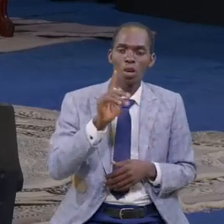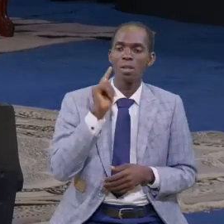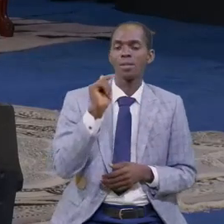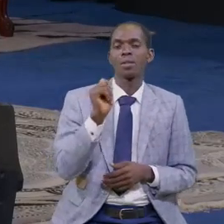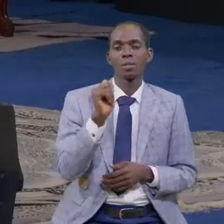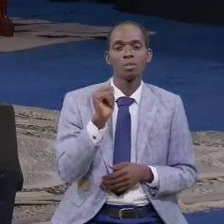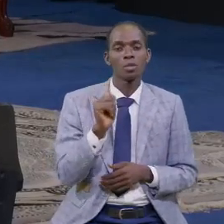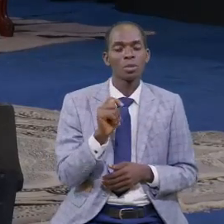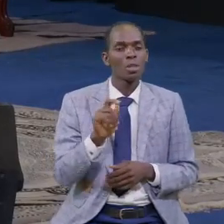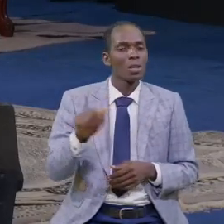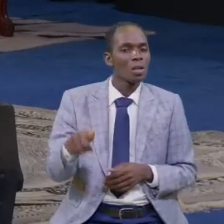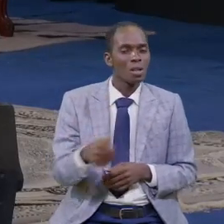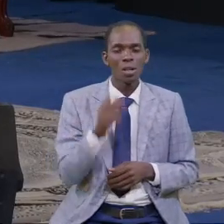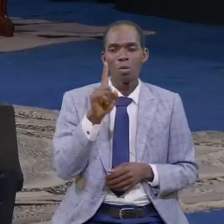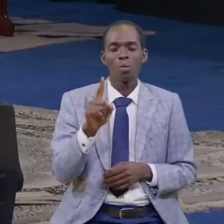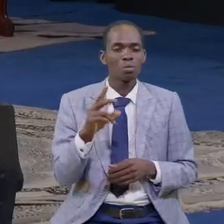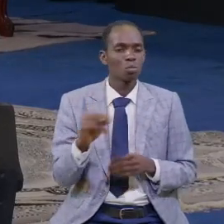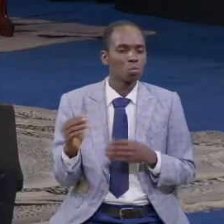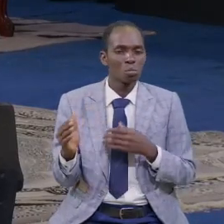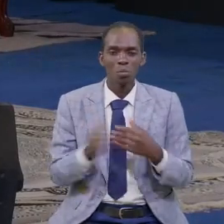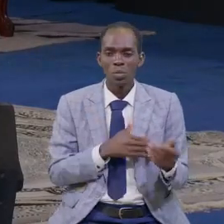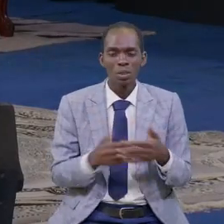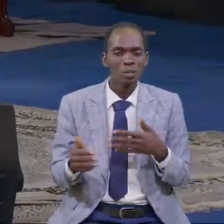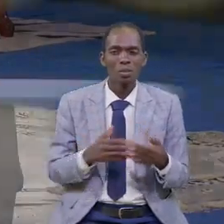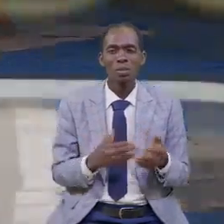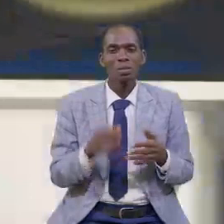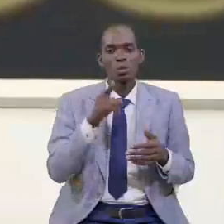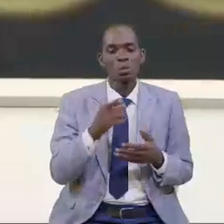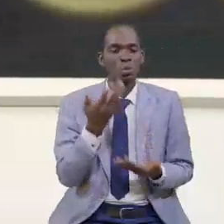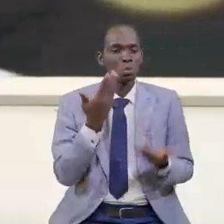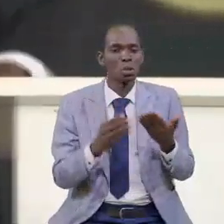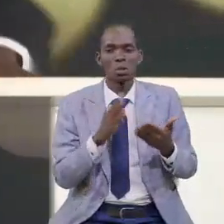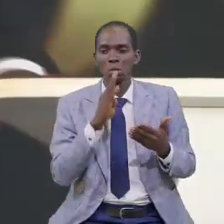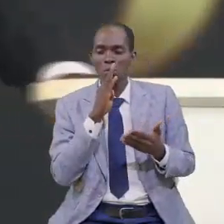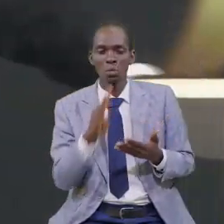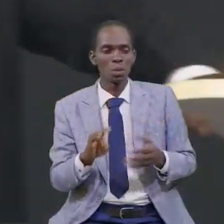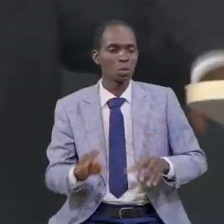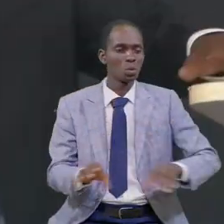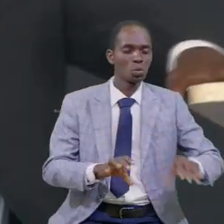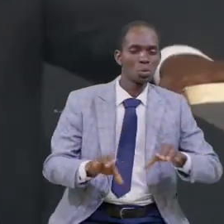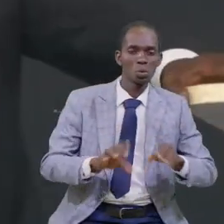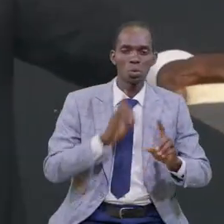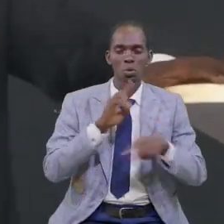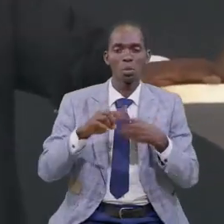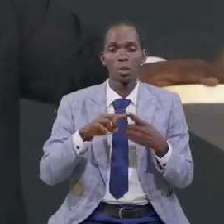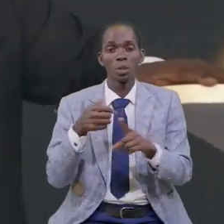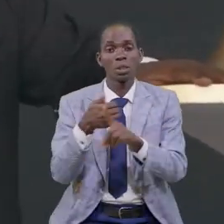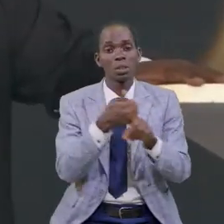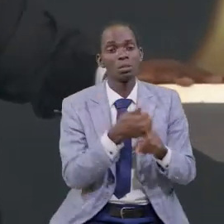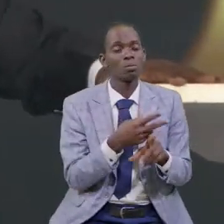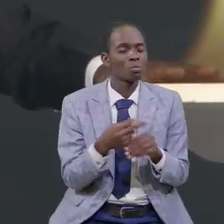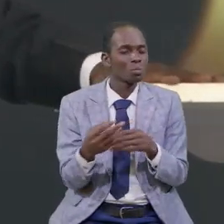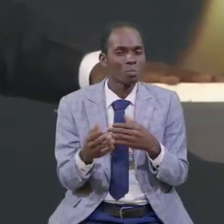whosoever, whatever he may go around proclaiming about himself, whosoever